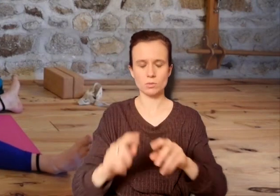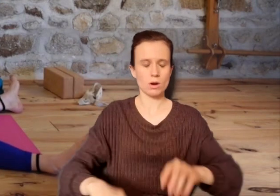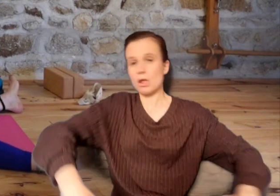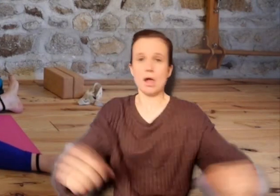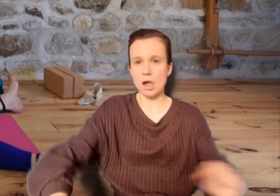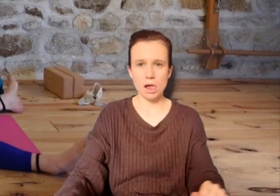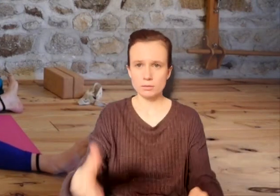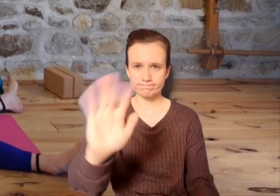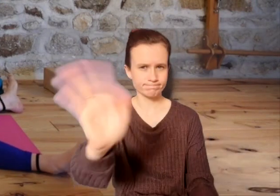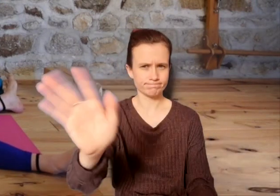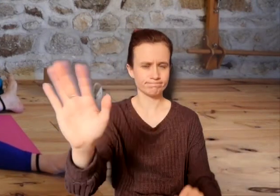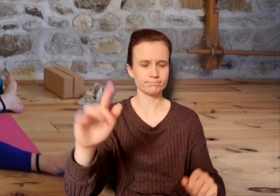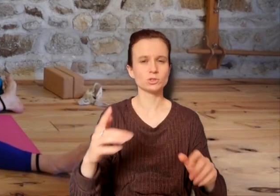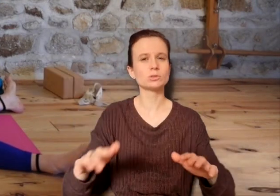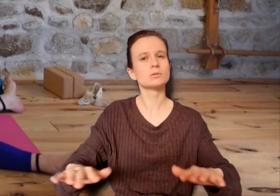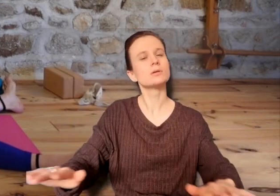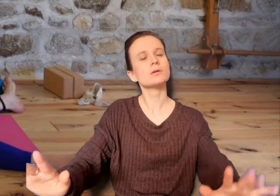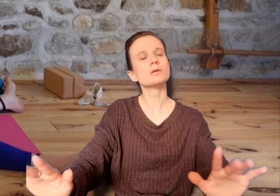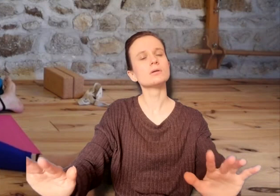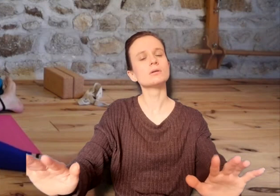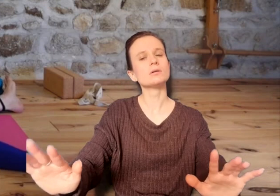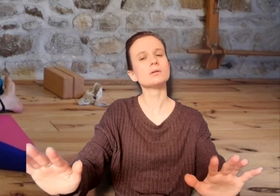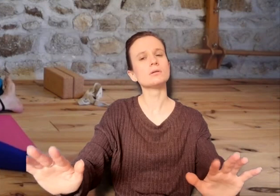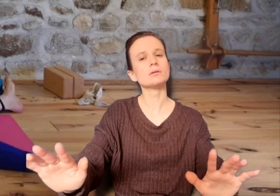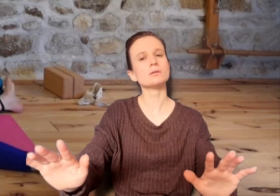Nothing quick. We don't want to jump out of this release.